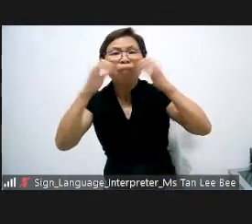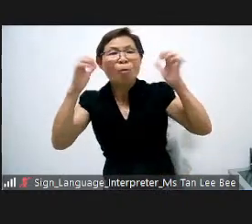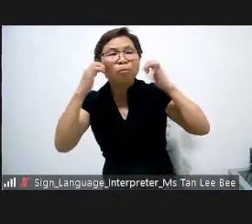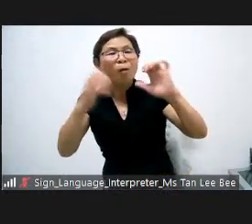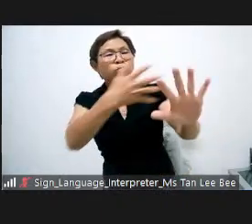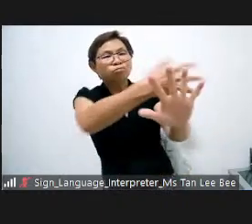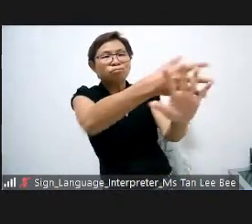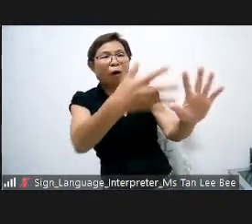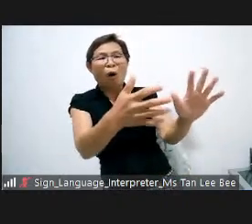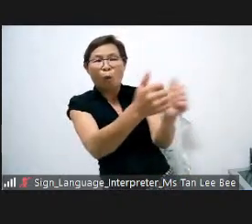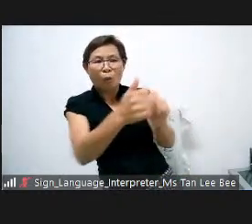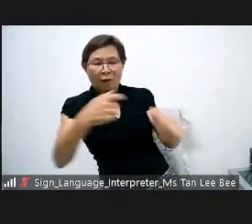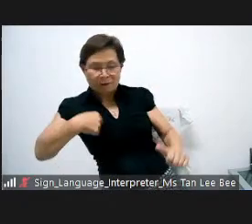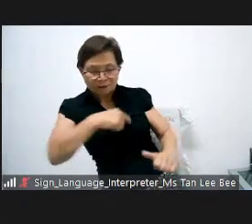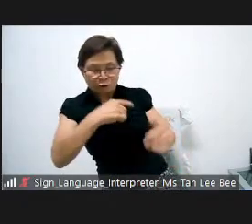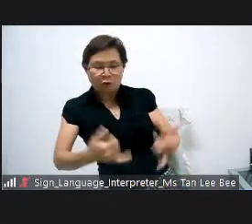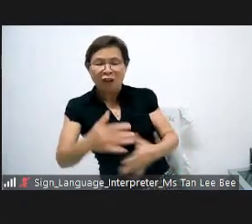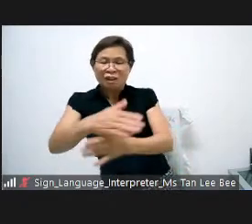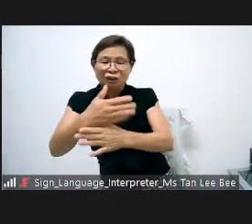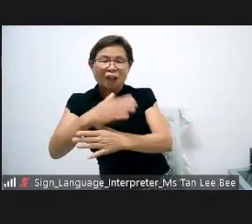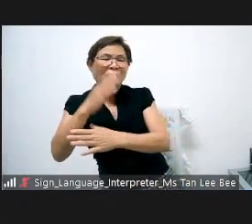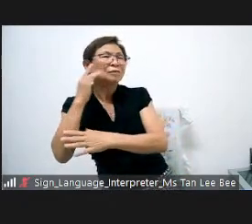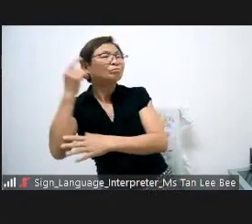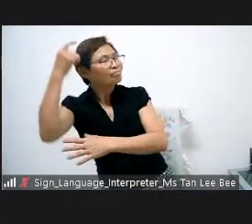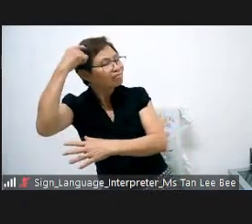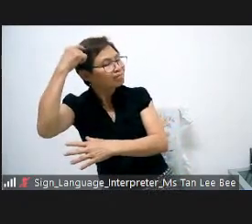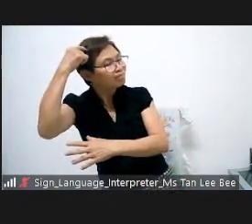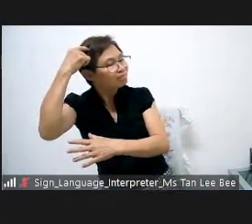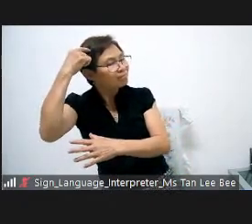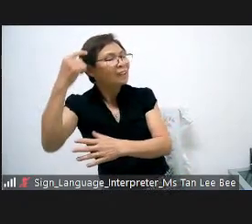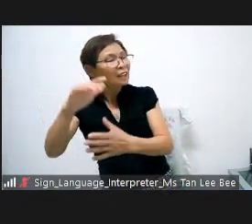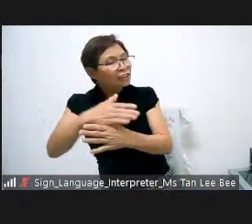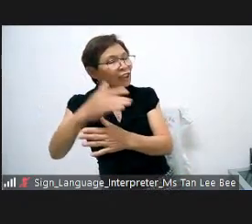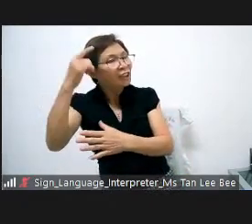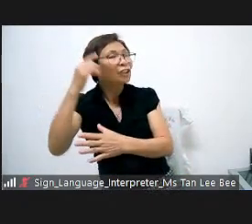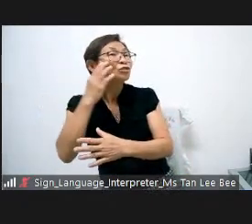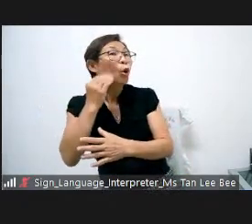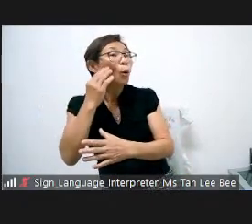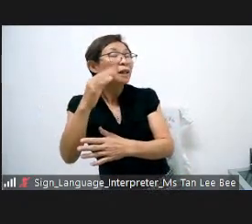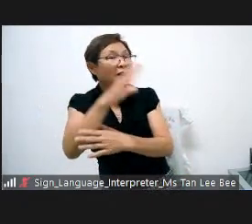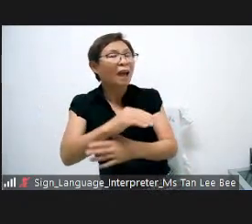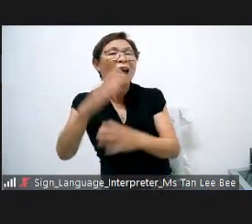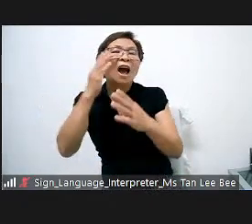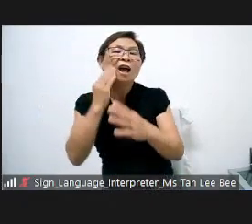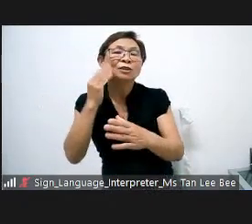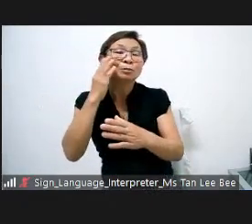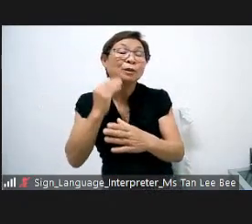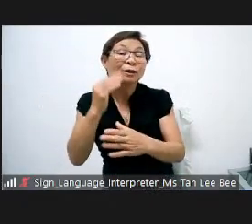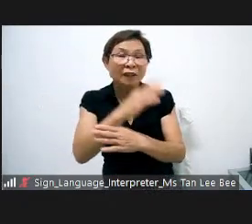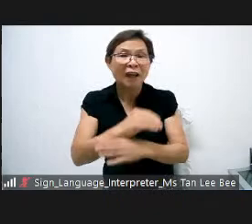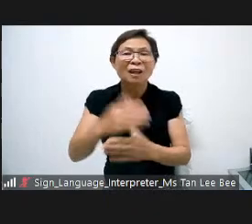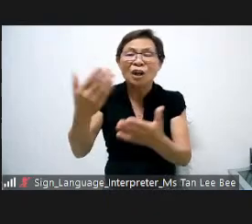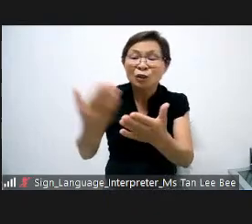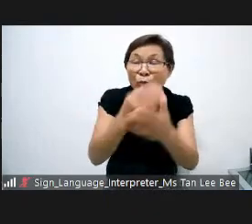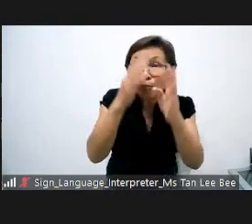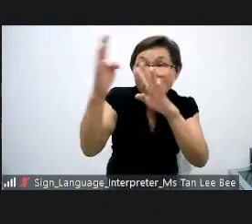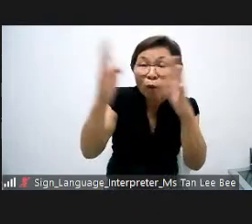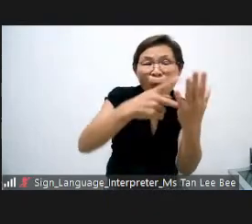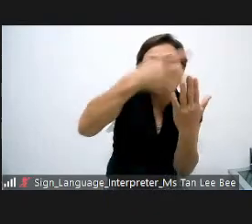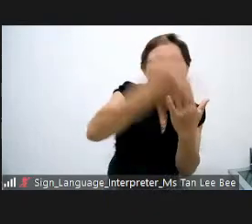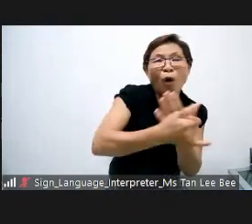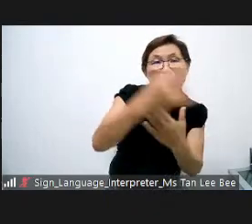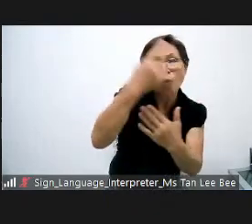us today for sharing their knowledge and experiences on preparing innovation project for learners with